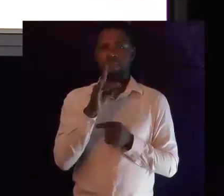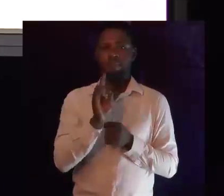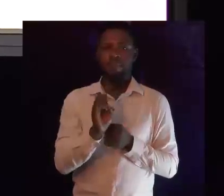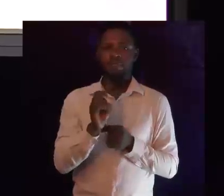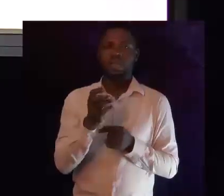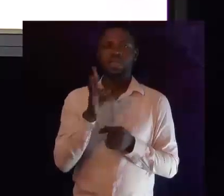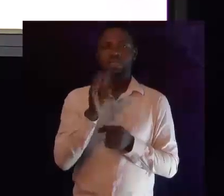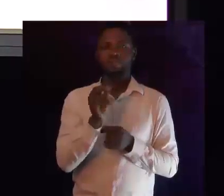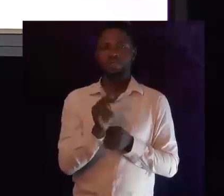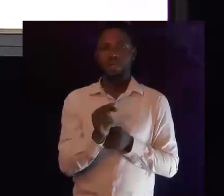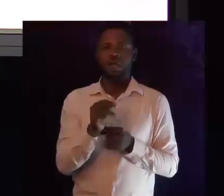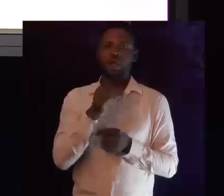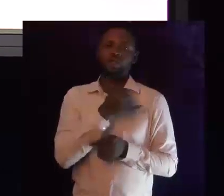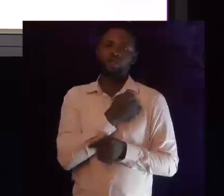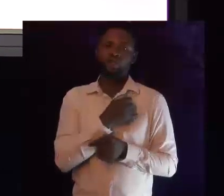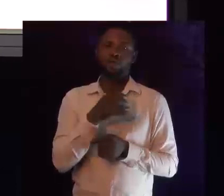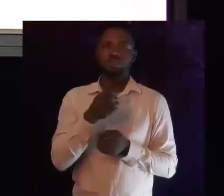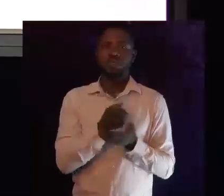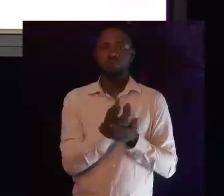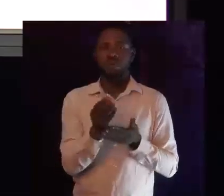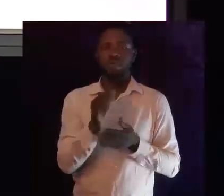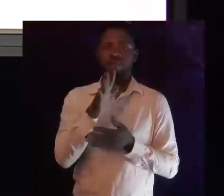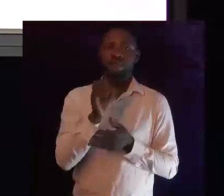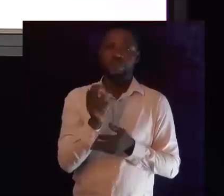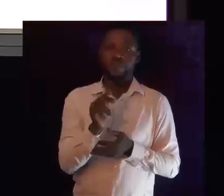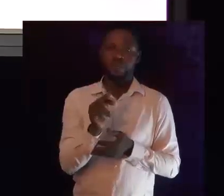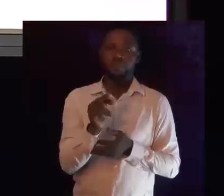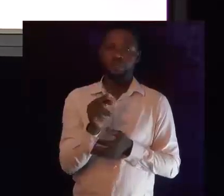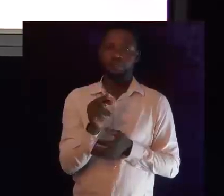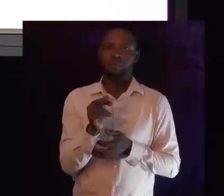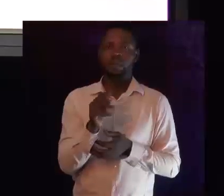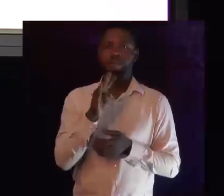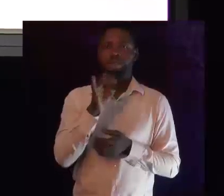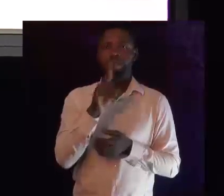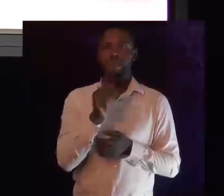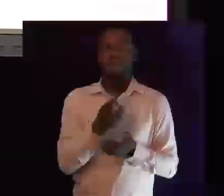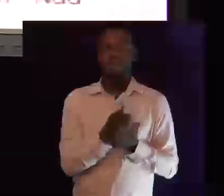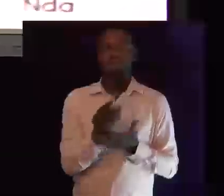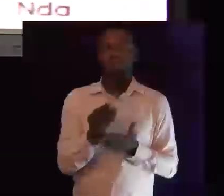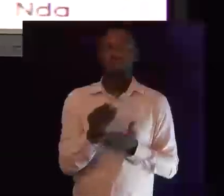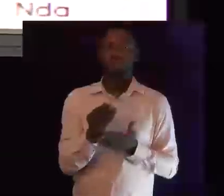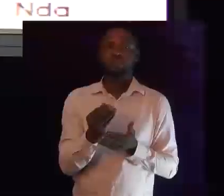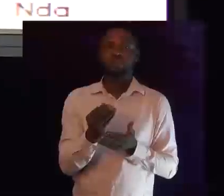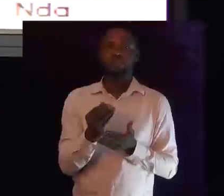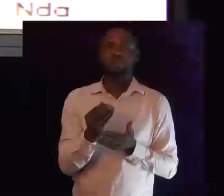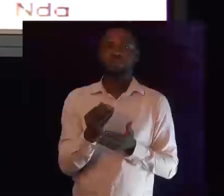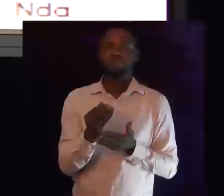spent 17 naira. John spent 50 naira. Bola spent